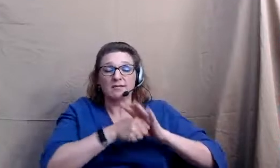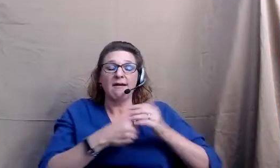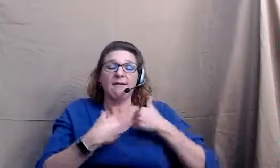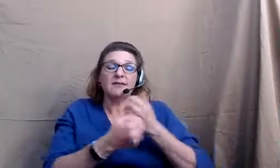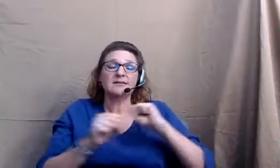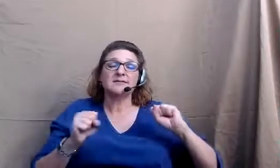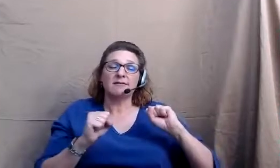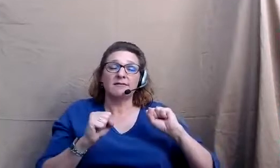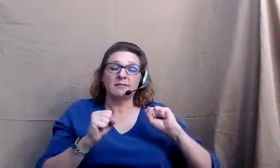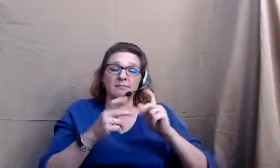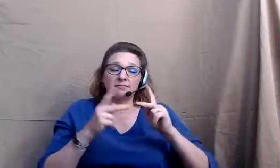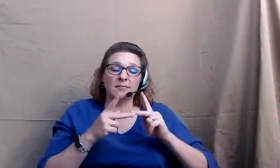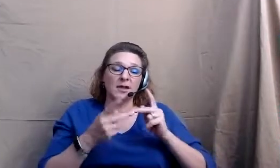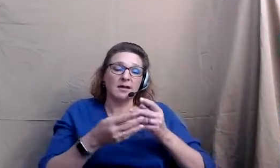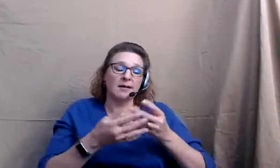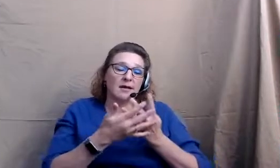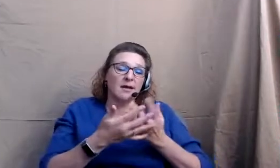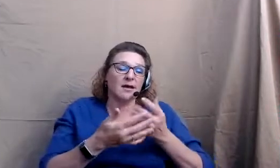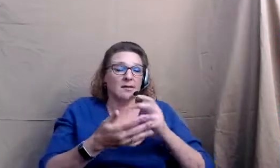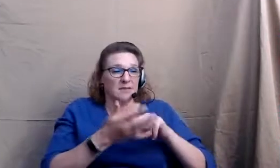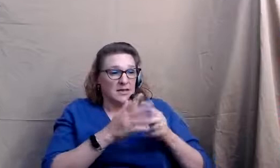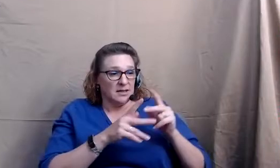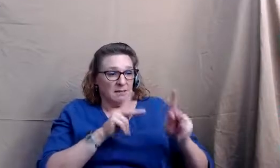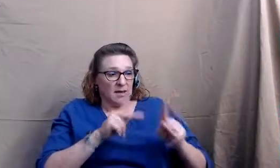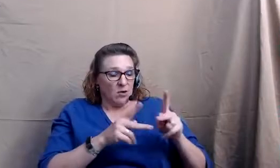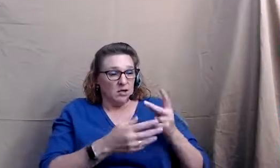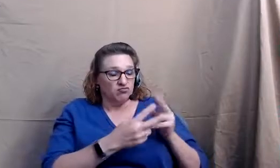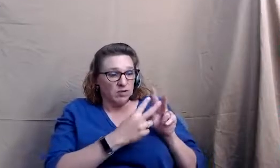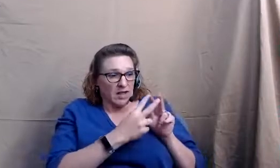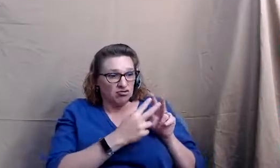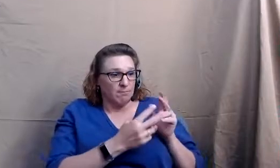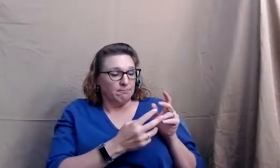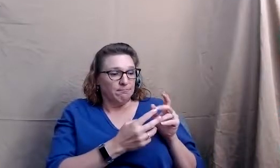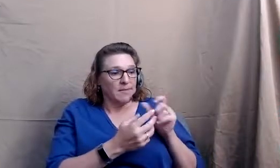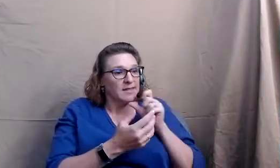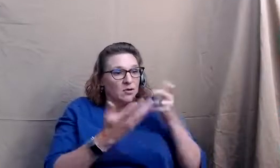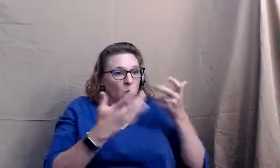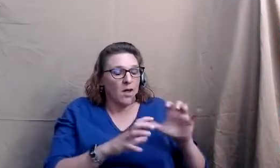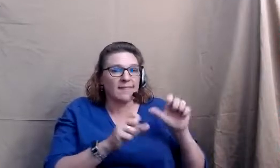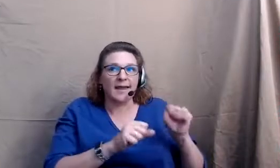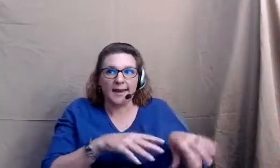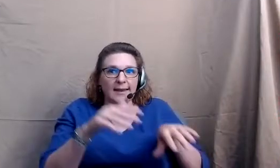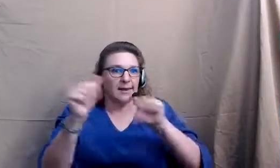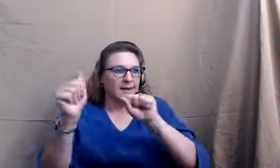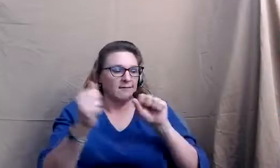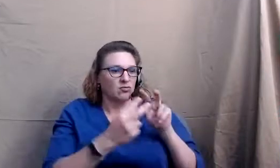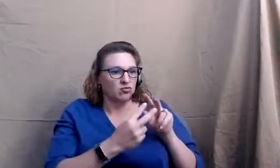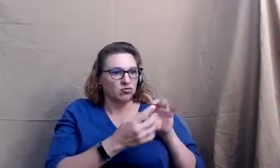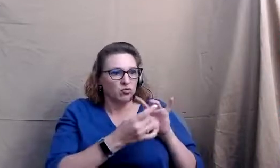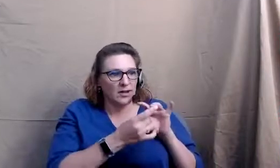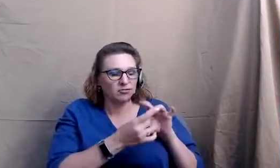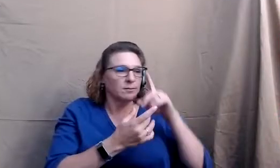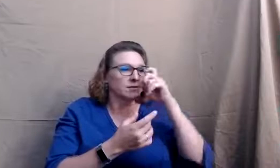two things. First, it means that people who are in relationships that they don't want to be in can get out of them because they have the capacity to do